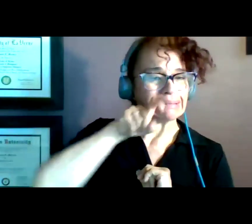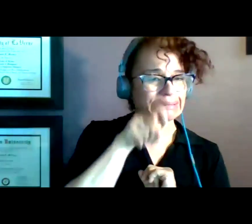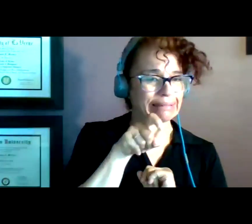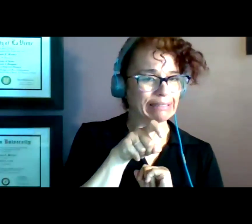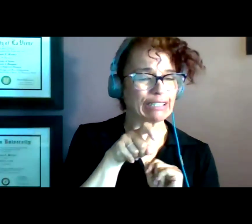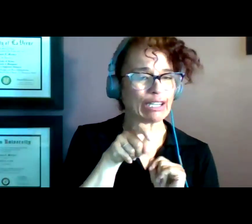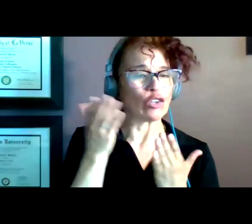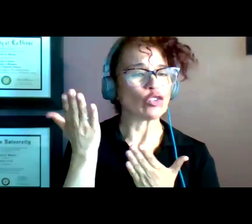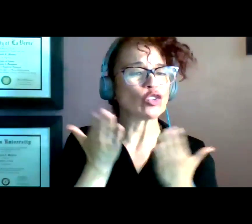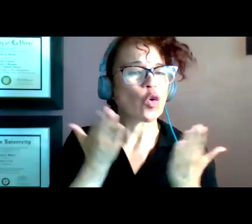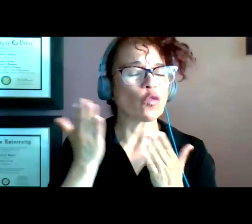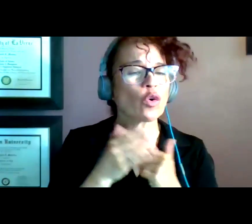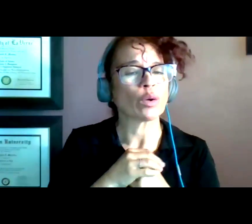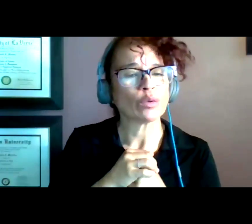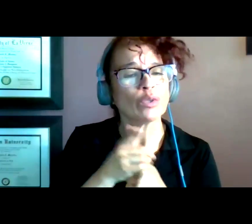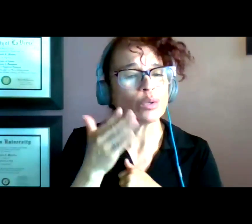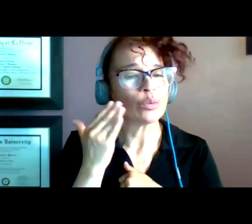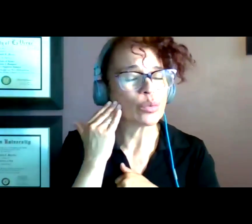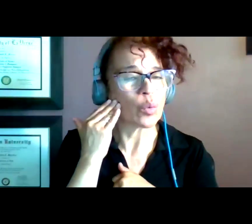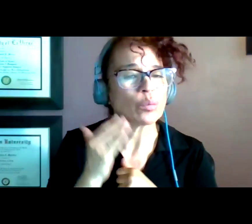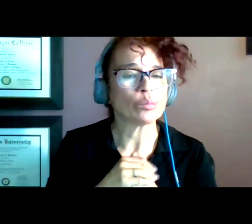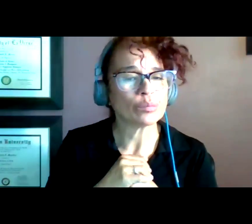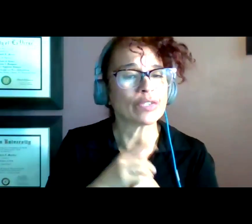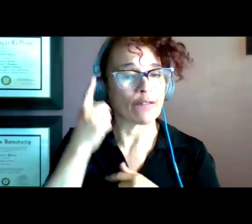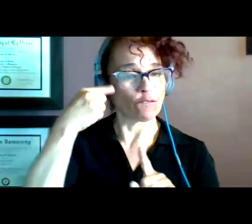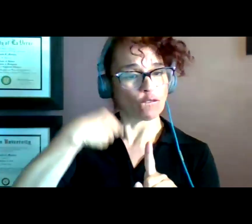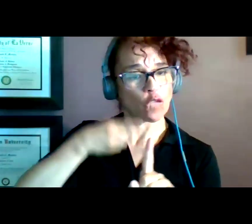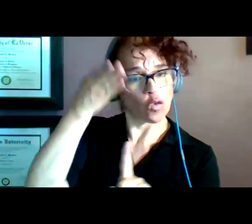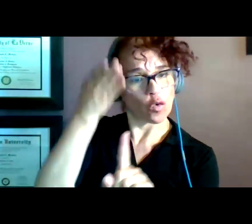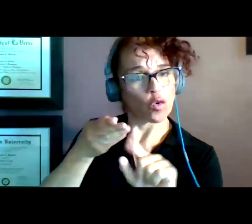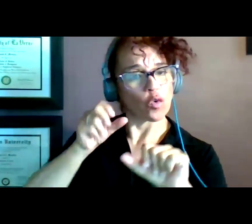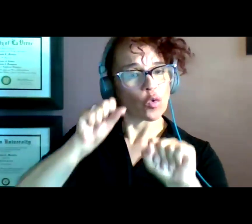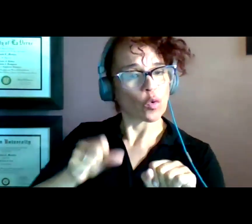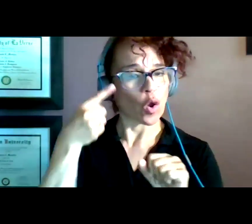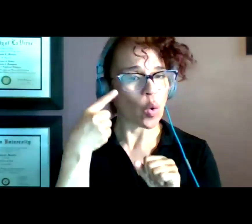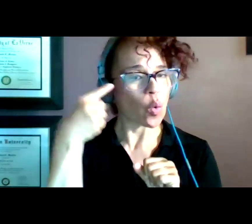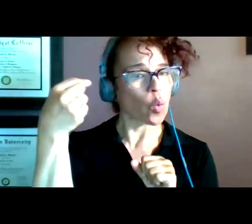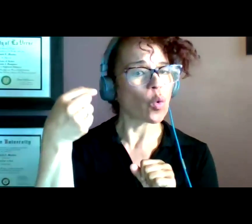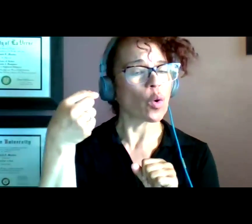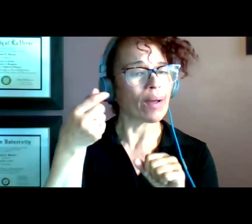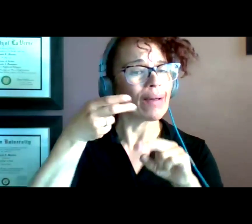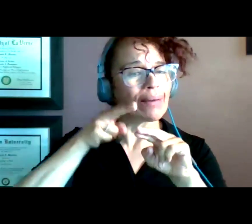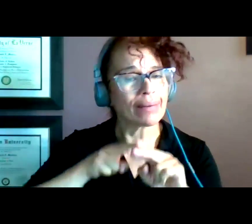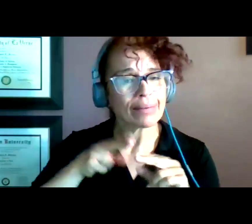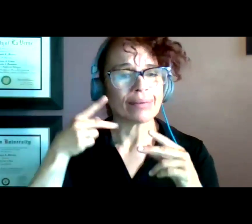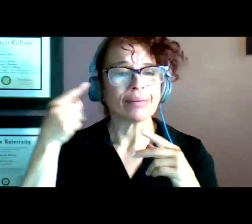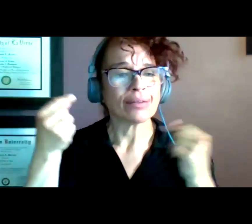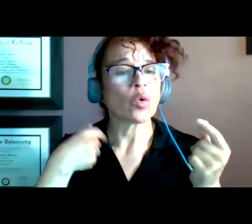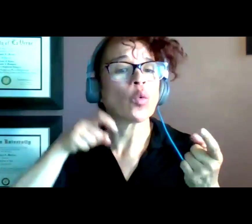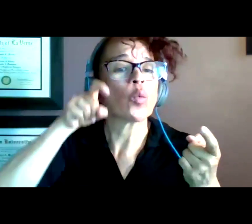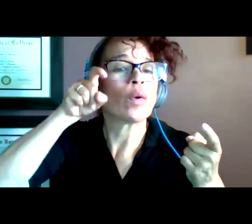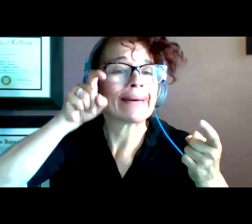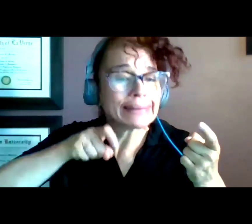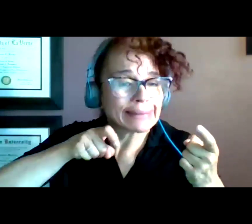special services. And, you know, for me, I just want to be able to go and get where I'm going when I need